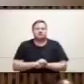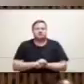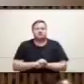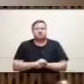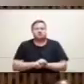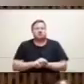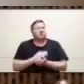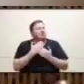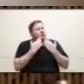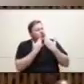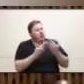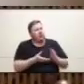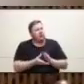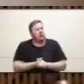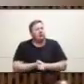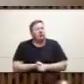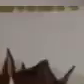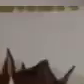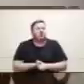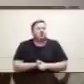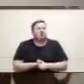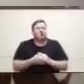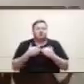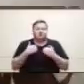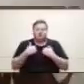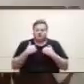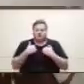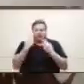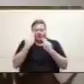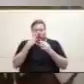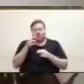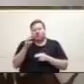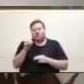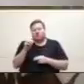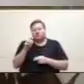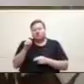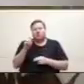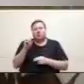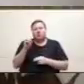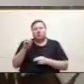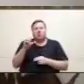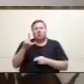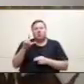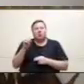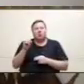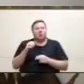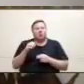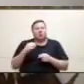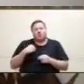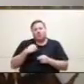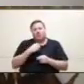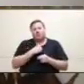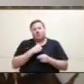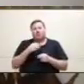Thank you. Honorable Mtolo, the member of Cocta Committee.